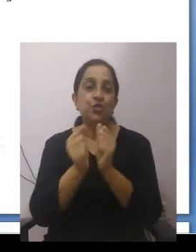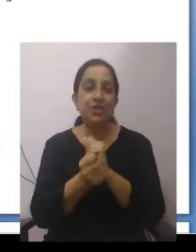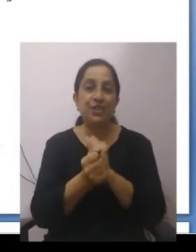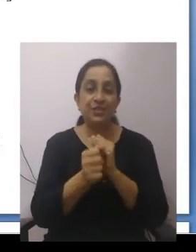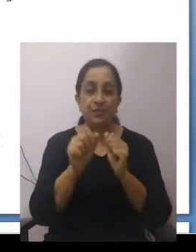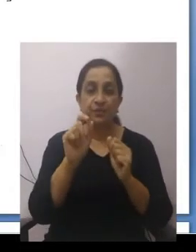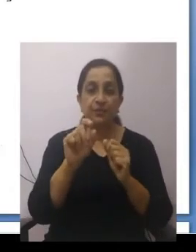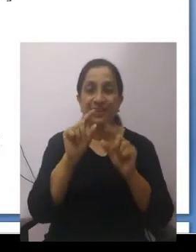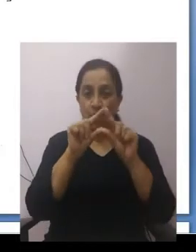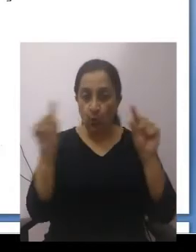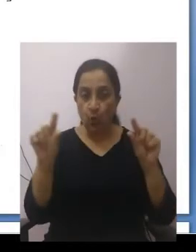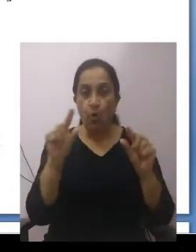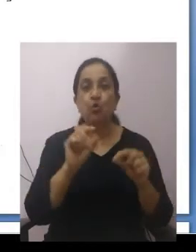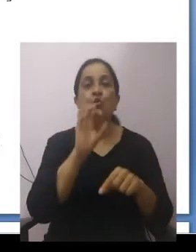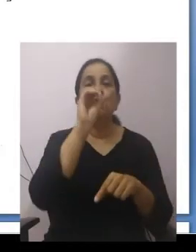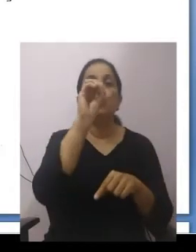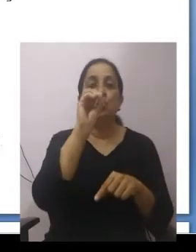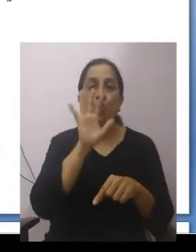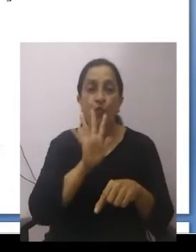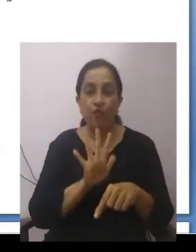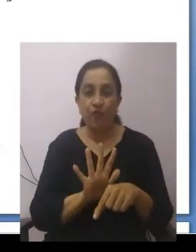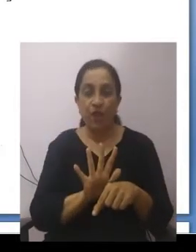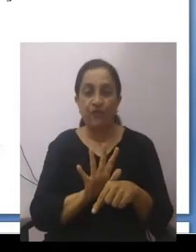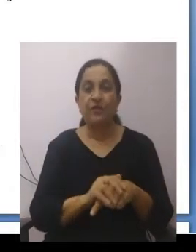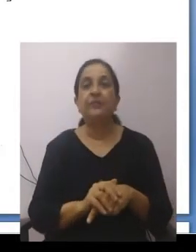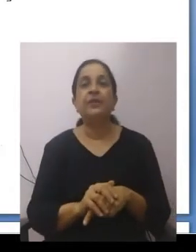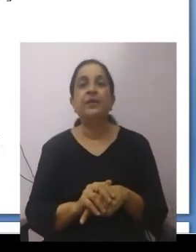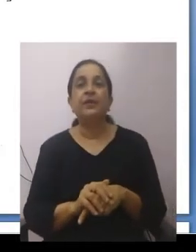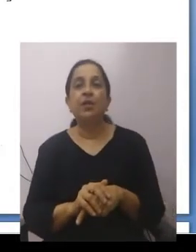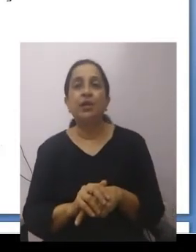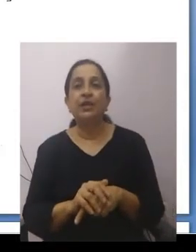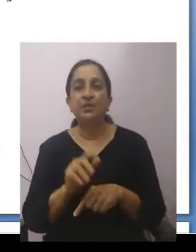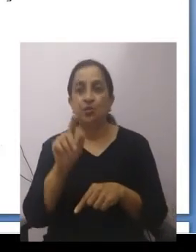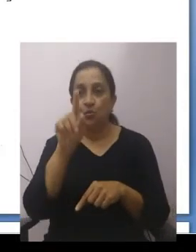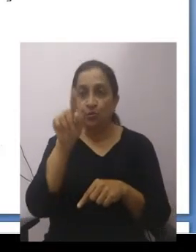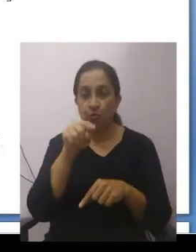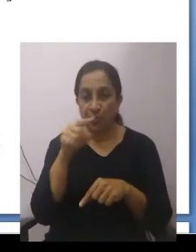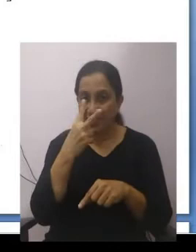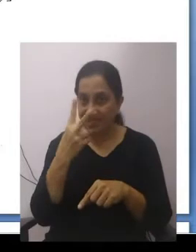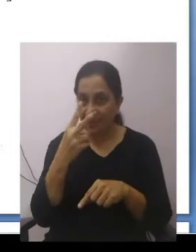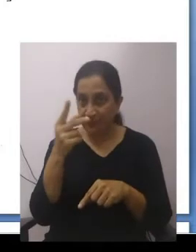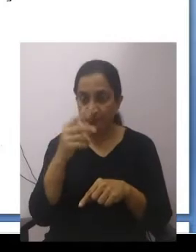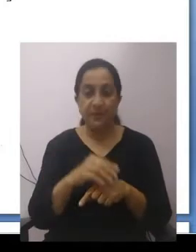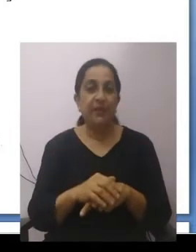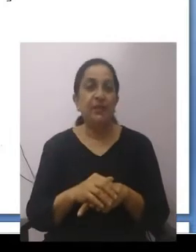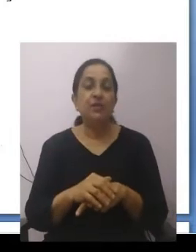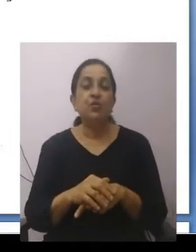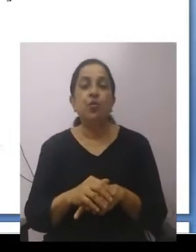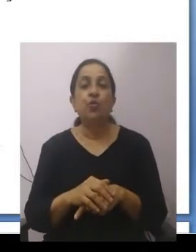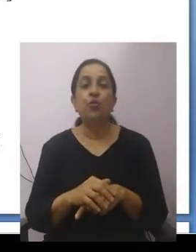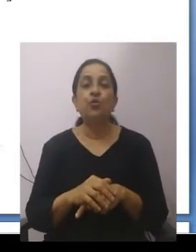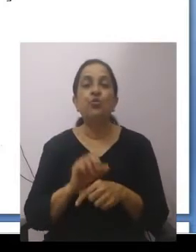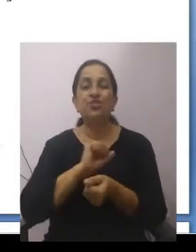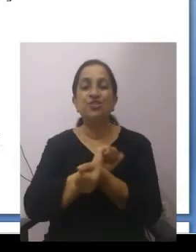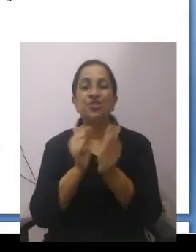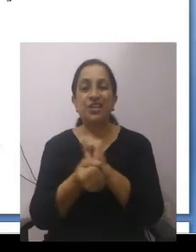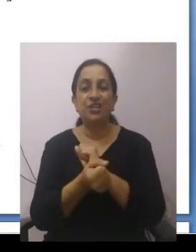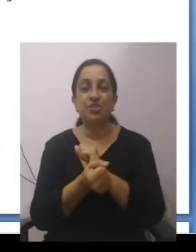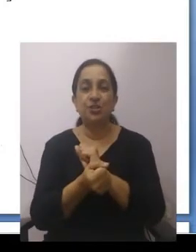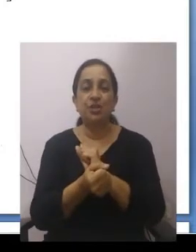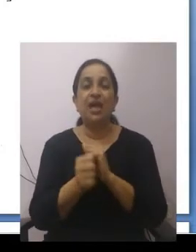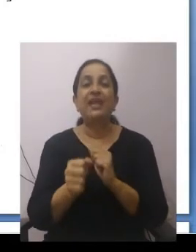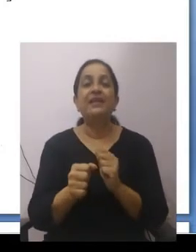column, row becomes column like this. So 0, 5 becomes